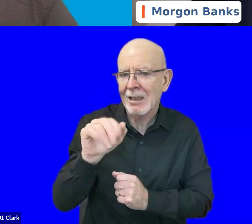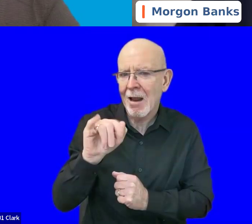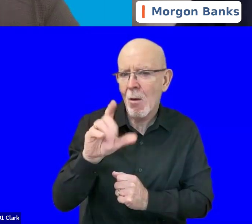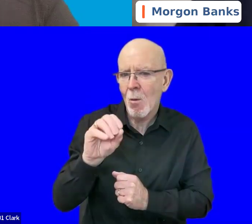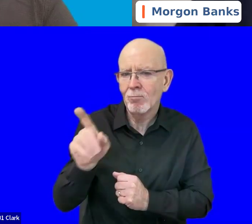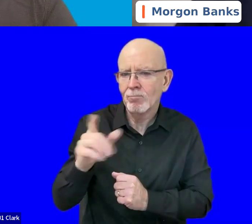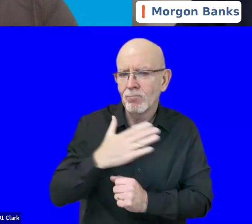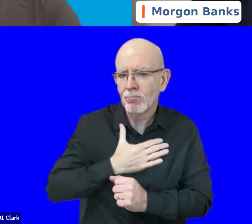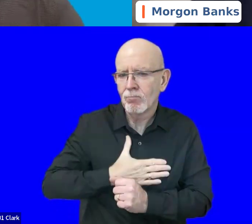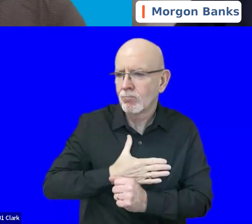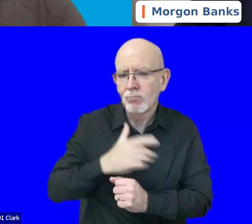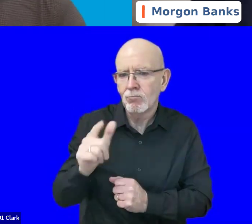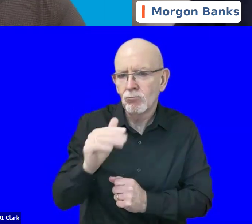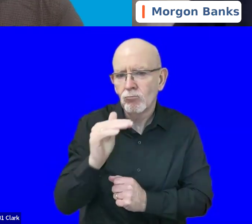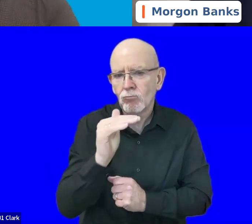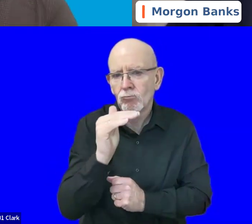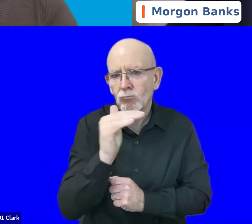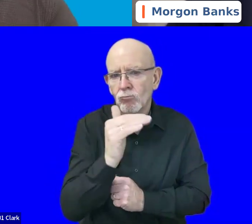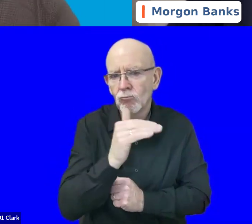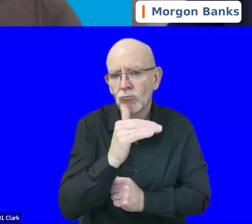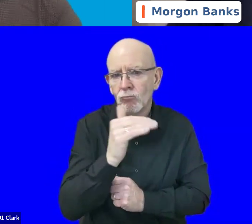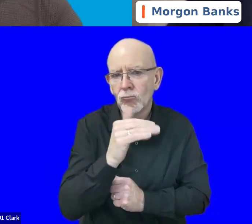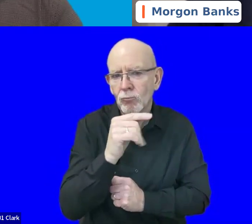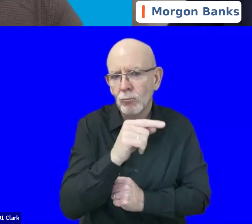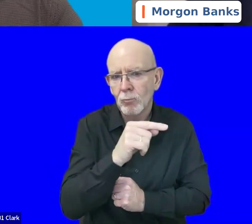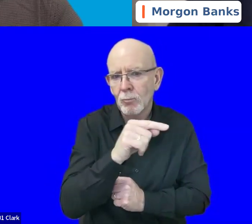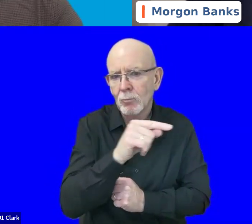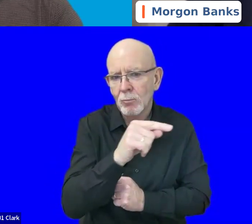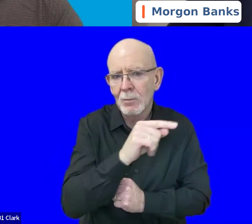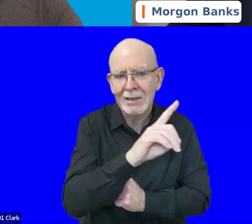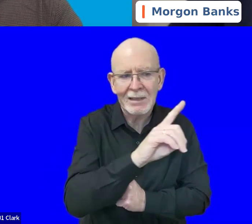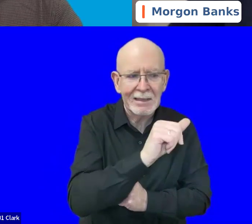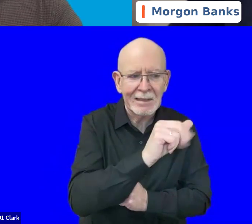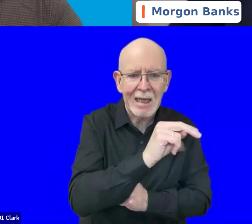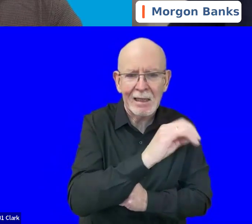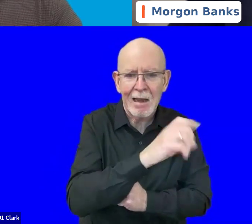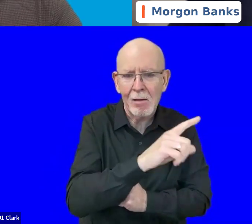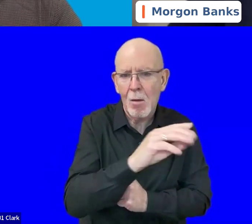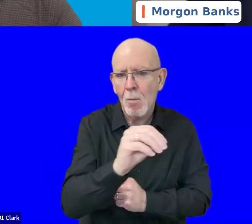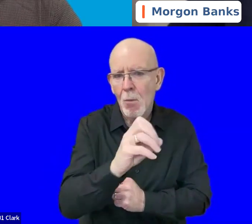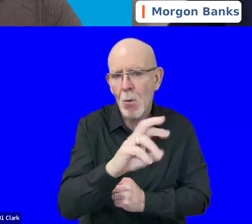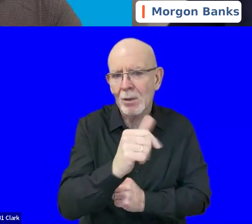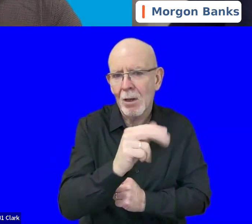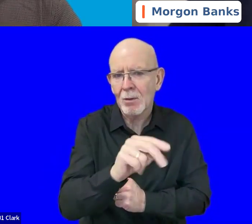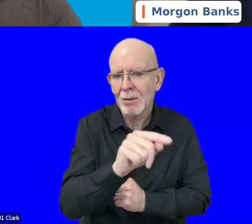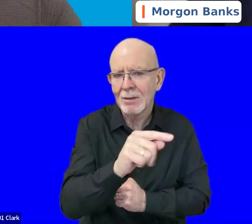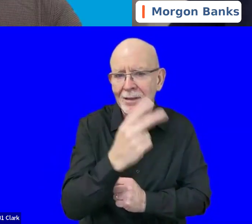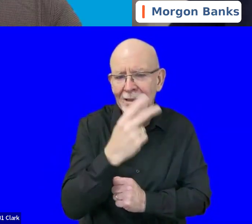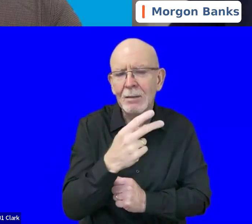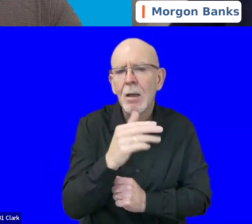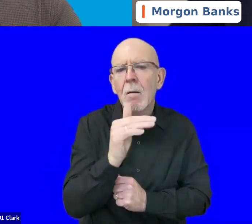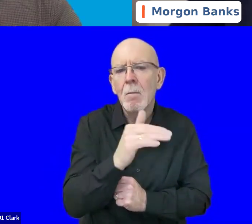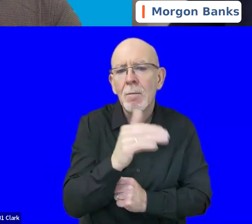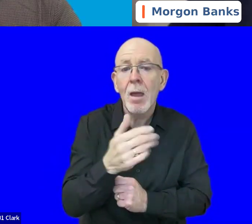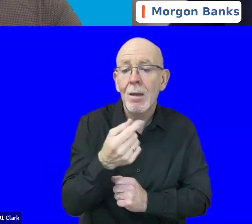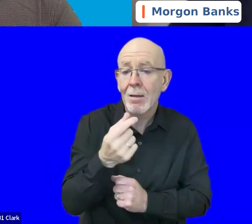mentioned, assuming that low-income countries households have less income available to spend, and adding the fact that you just shown that